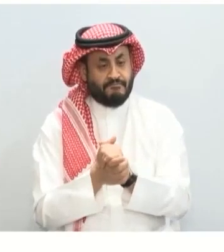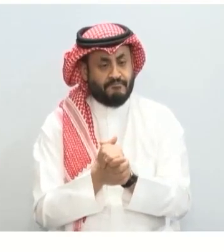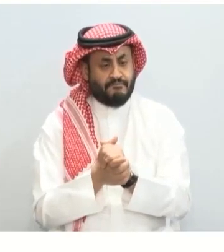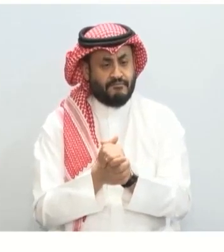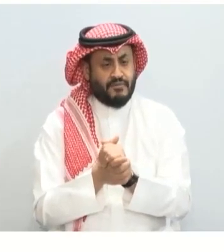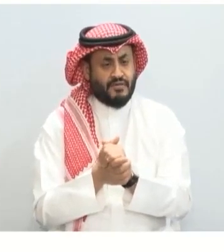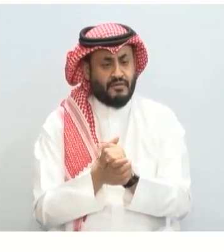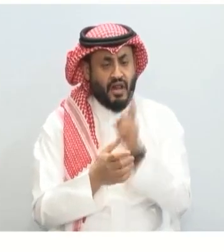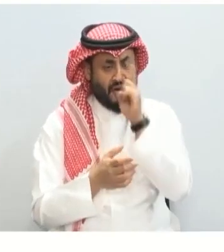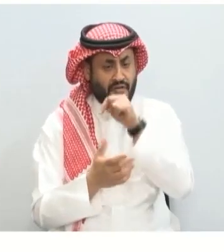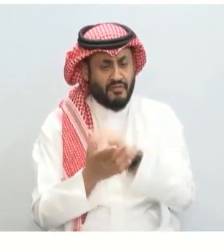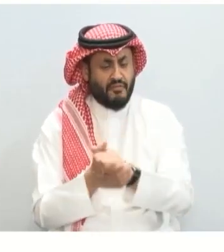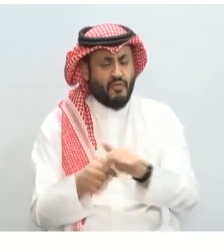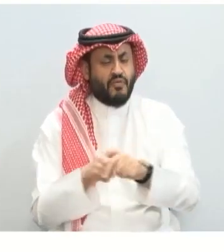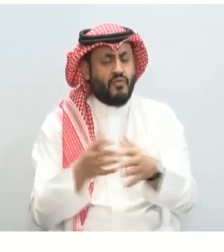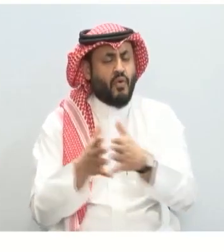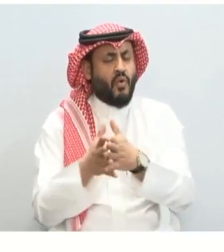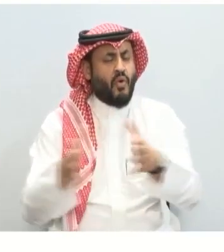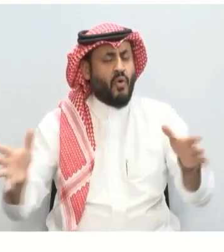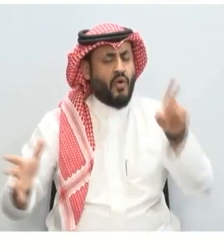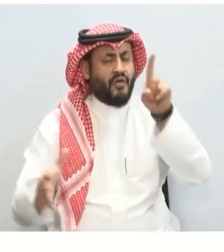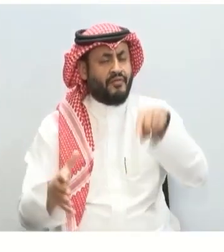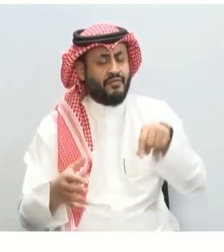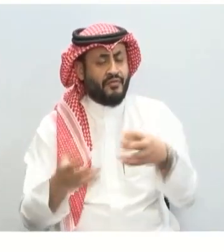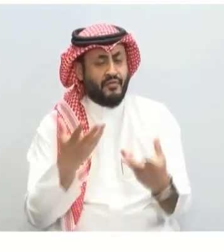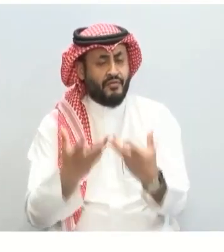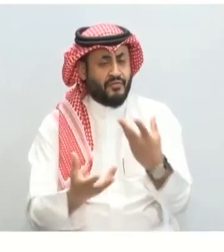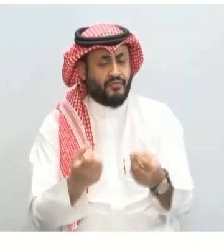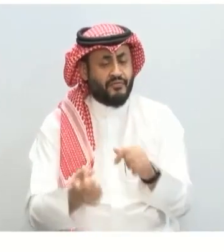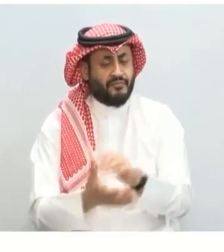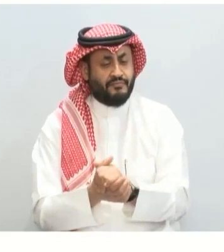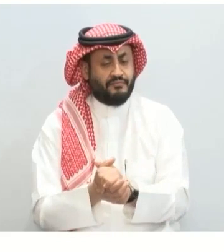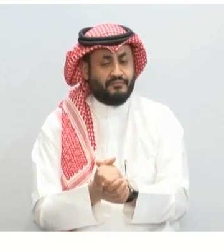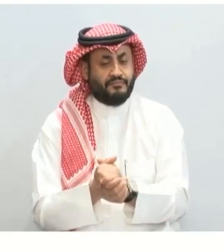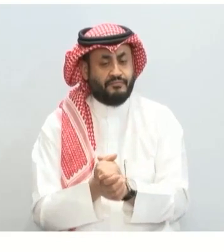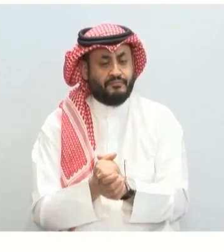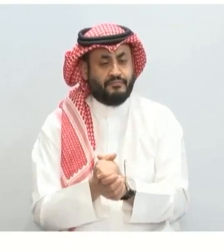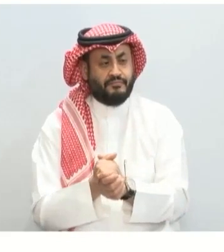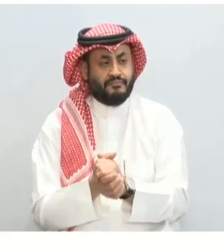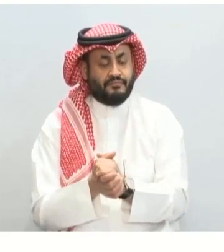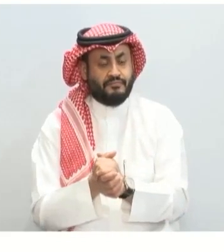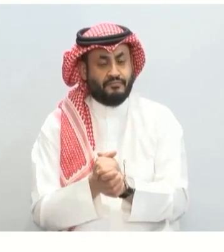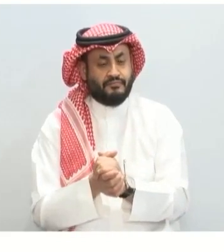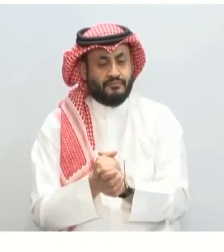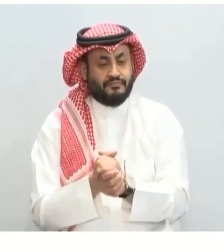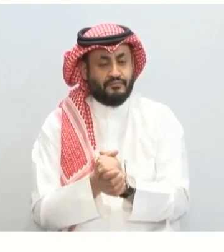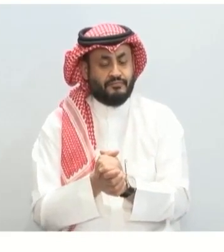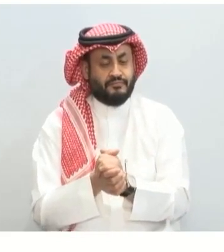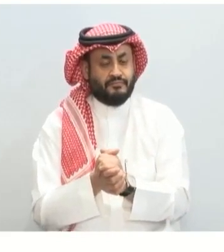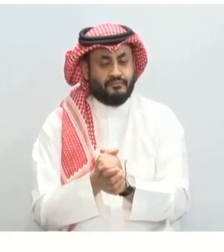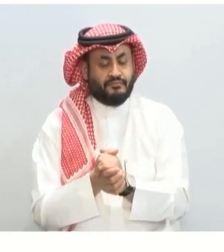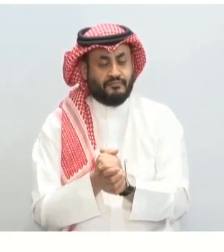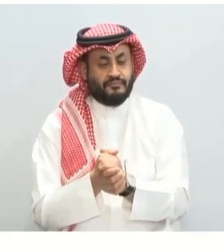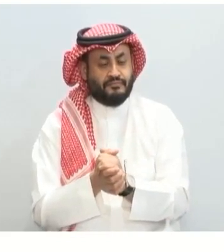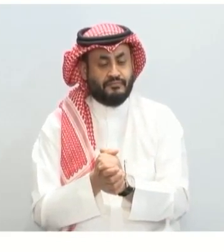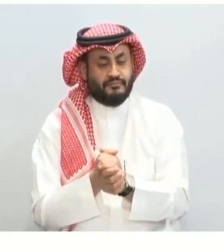it must have taken all day, if you remember, to make such a phenomenal meal. This is what she said, because she says